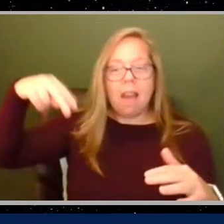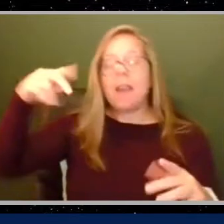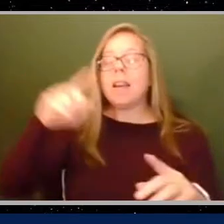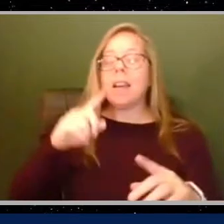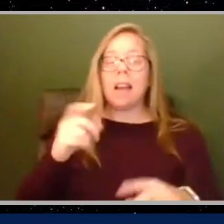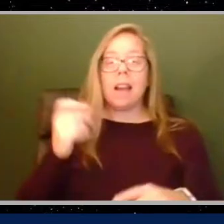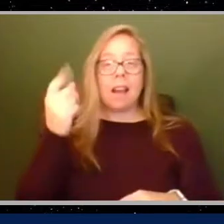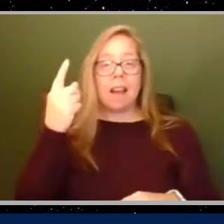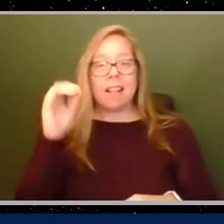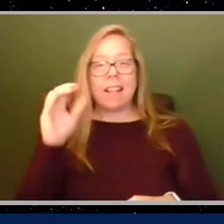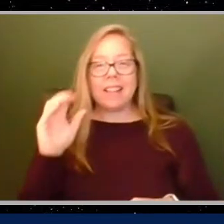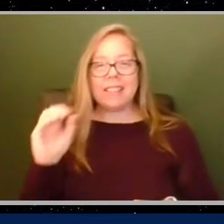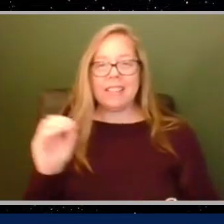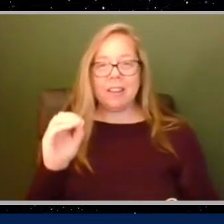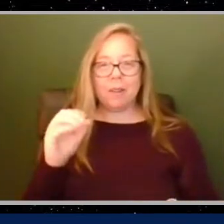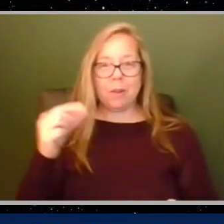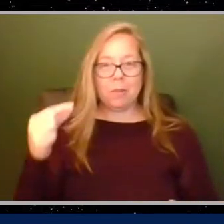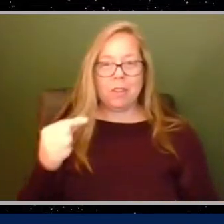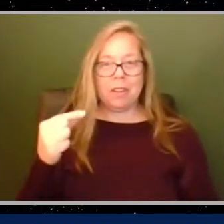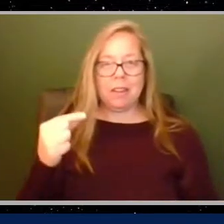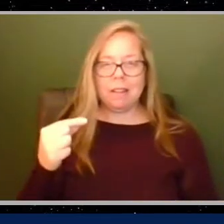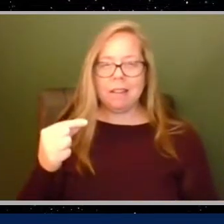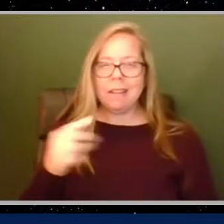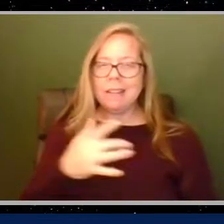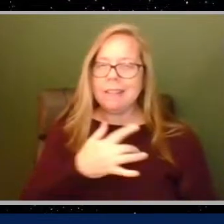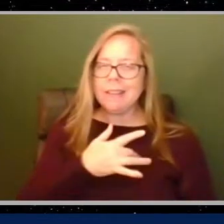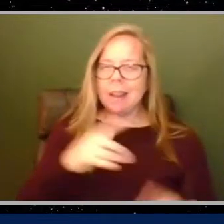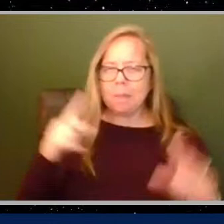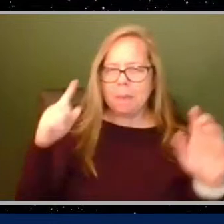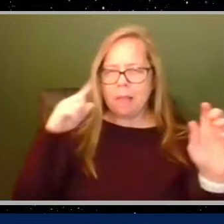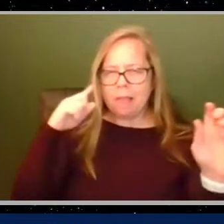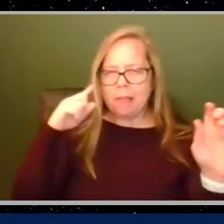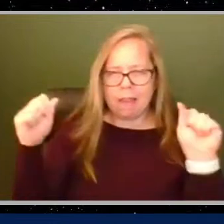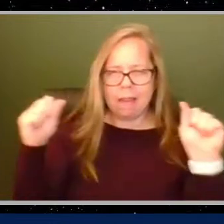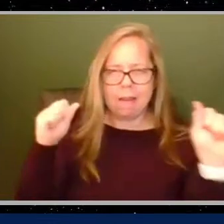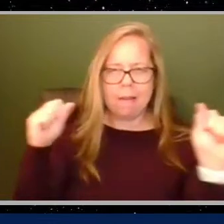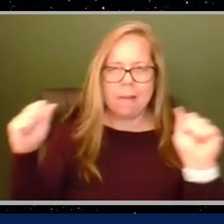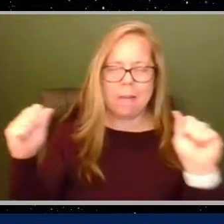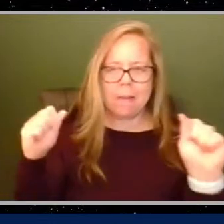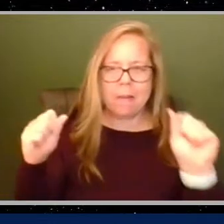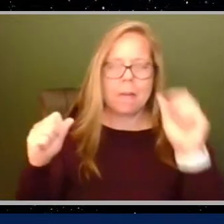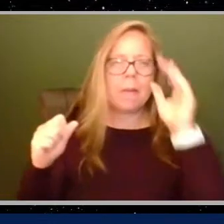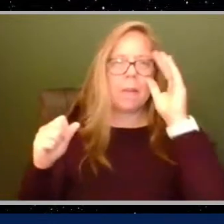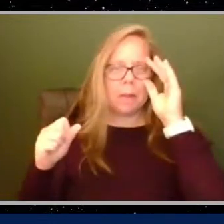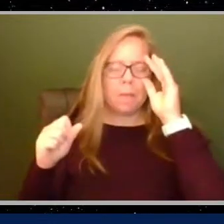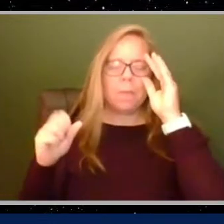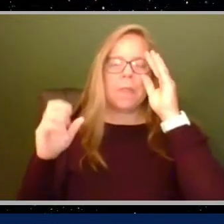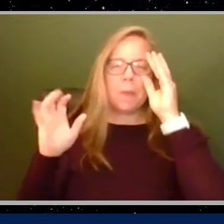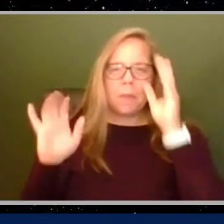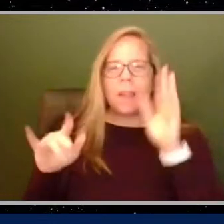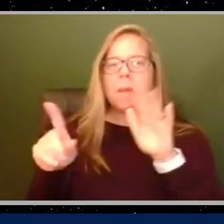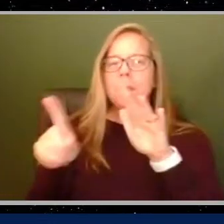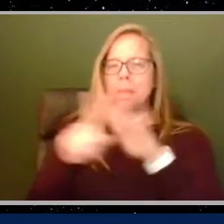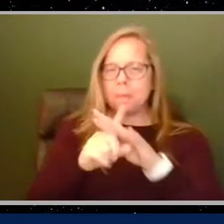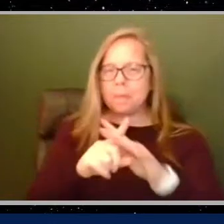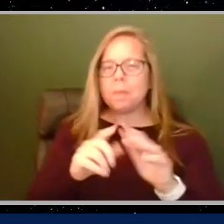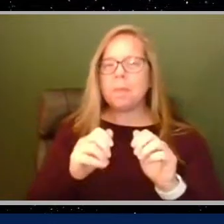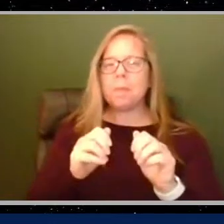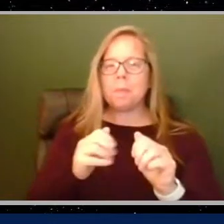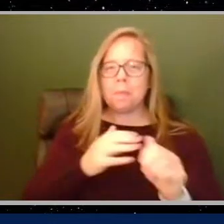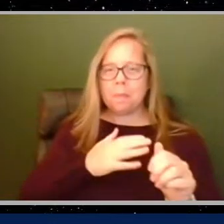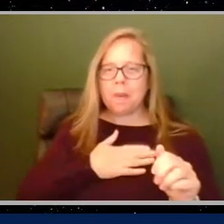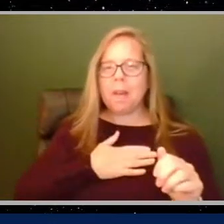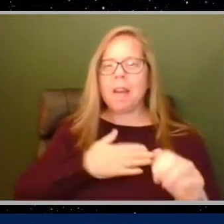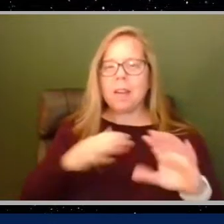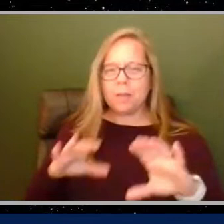flight, it is very loud. So it is something that has come up in conversation amongst the team